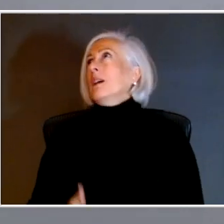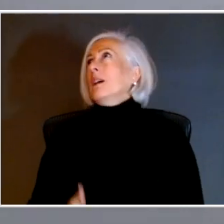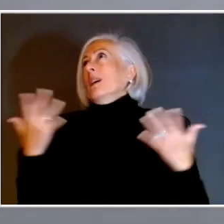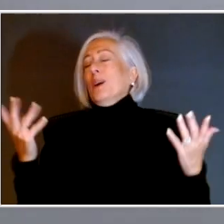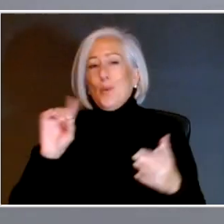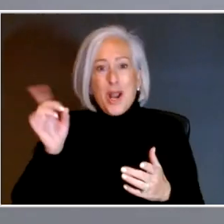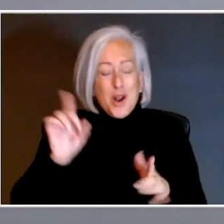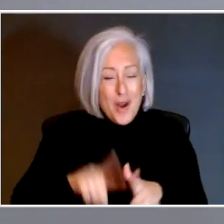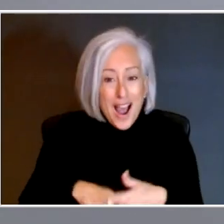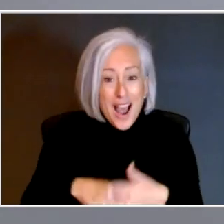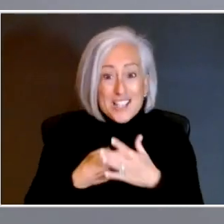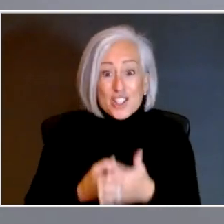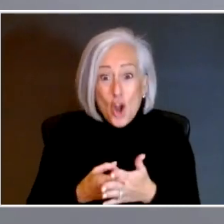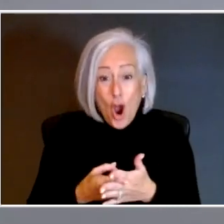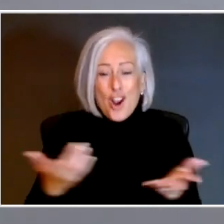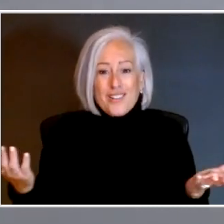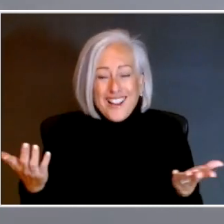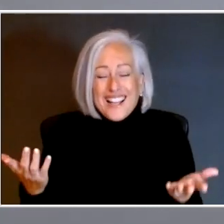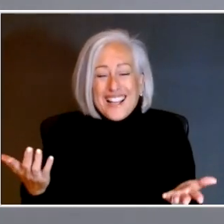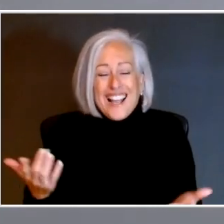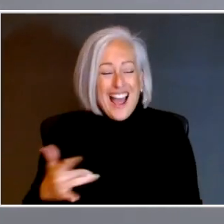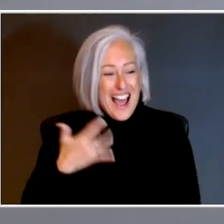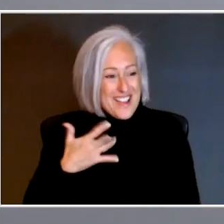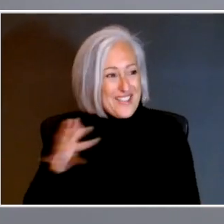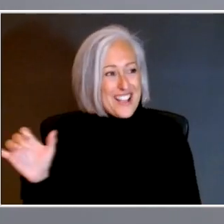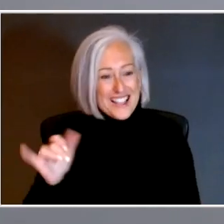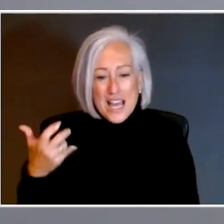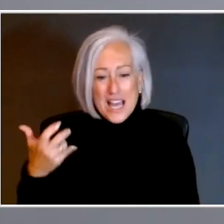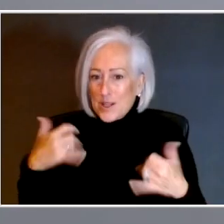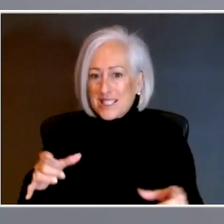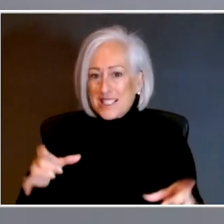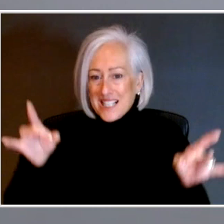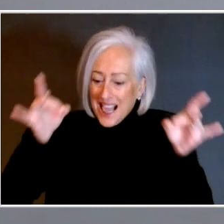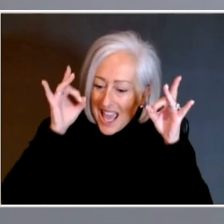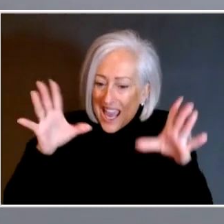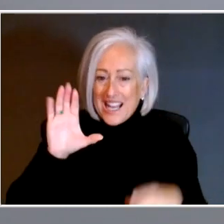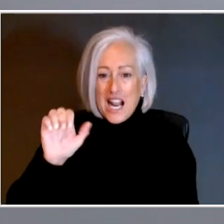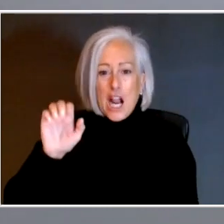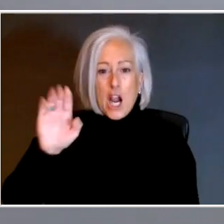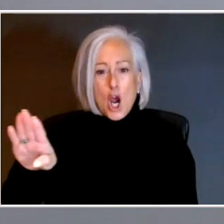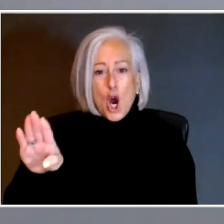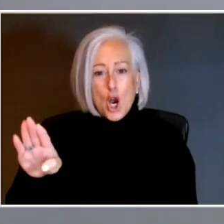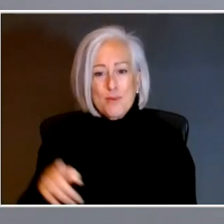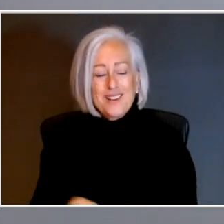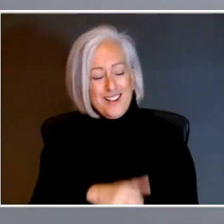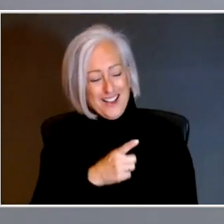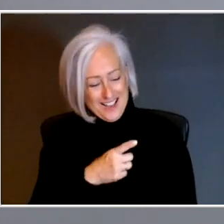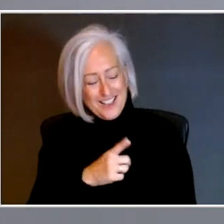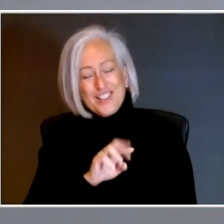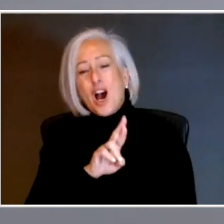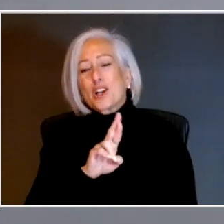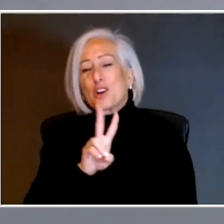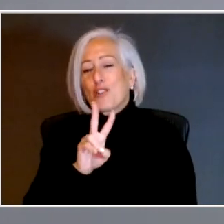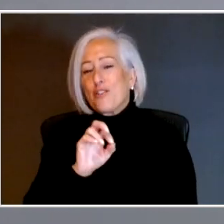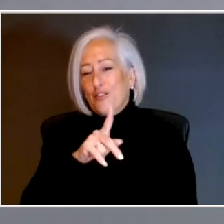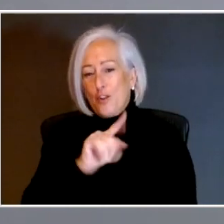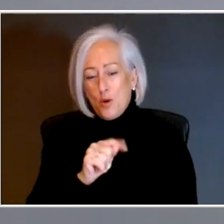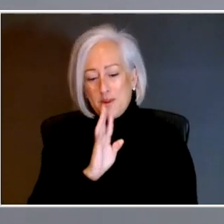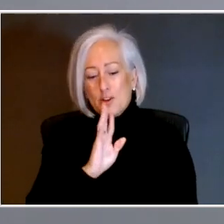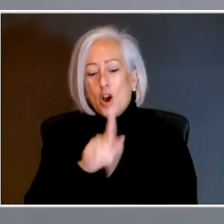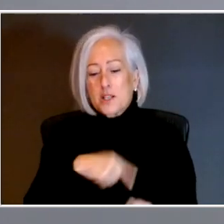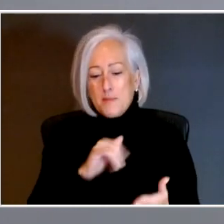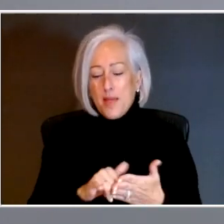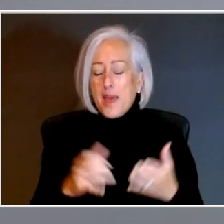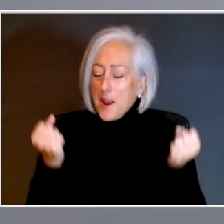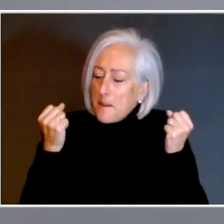feel like I know, right? I feel like we're still hating on carbohydrates. Dr. Vopat kind of talked about that. So many people still come